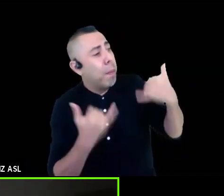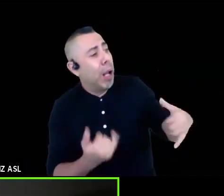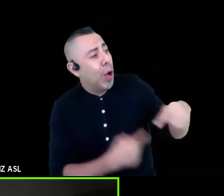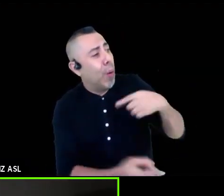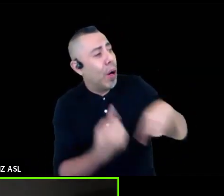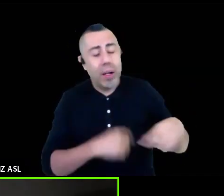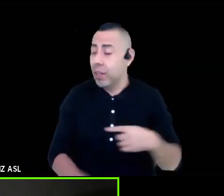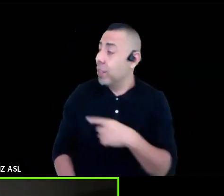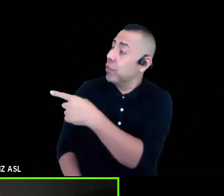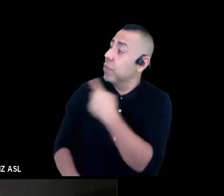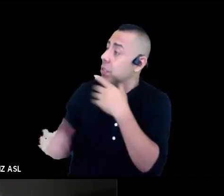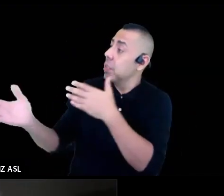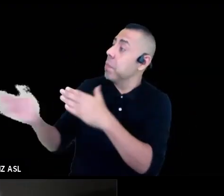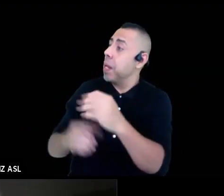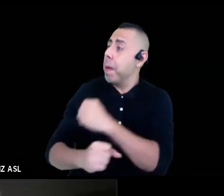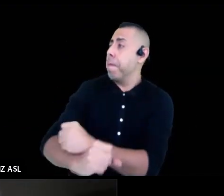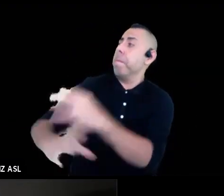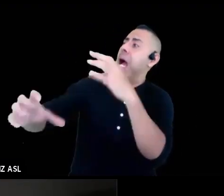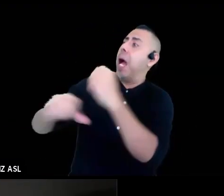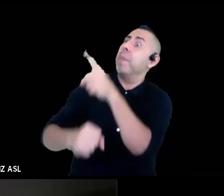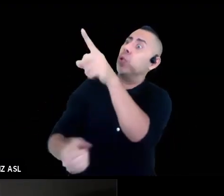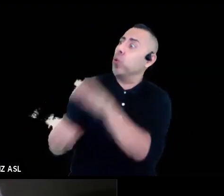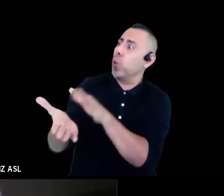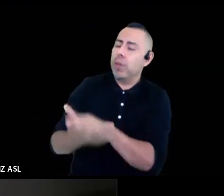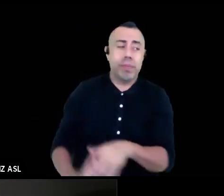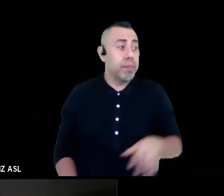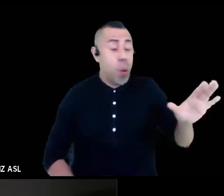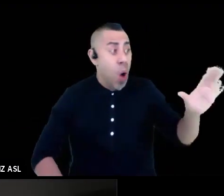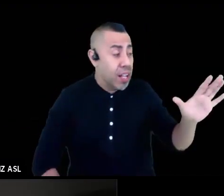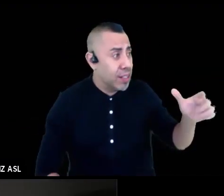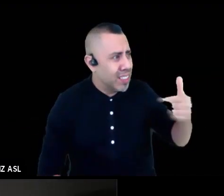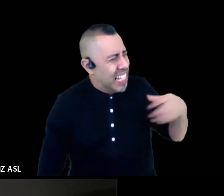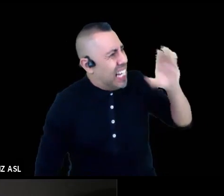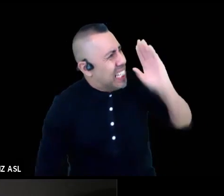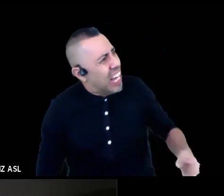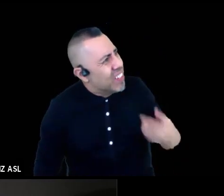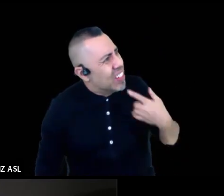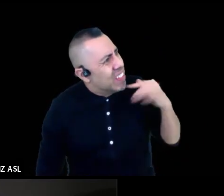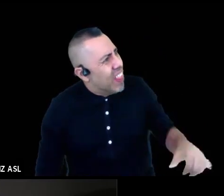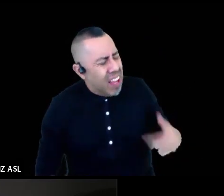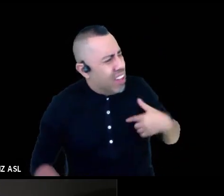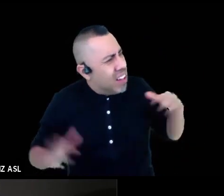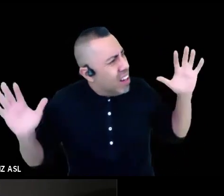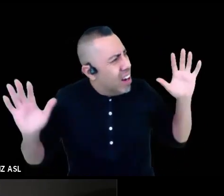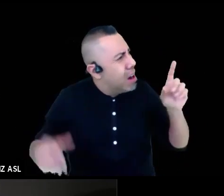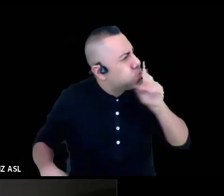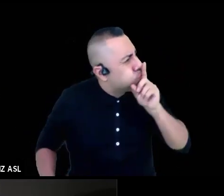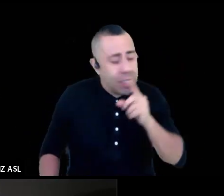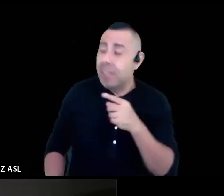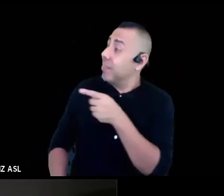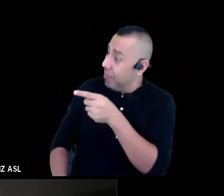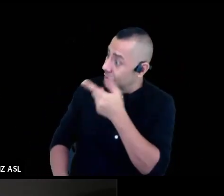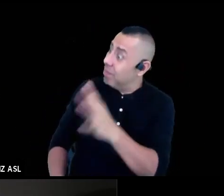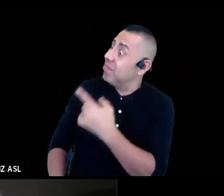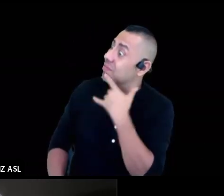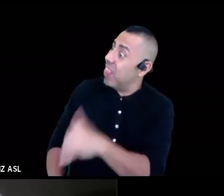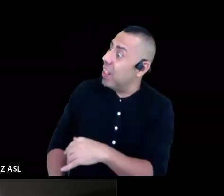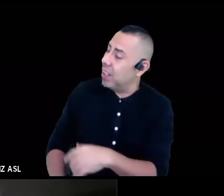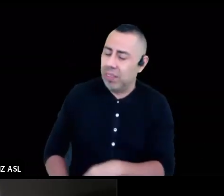What? I never would say that. You did say that. You make me sound like a